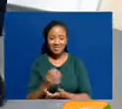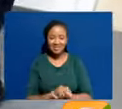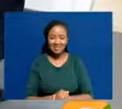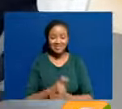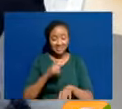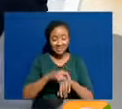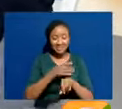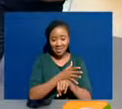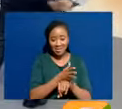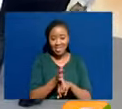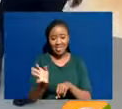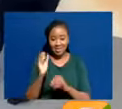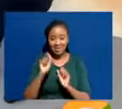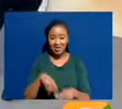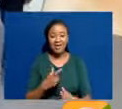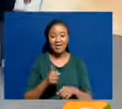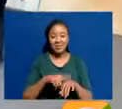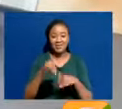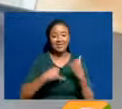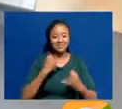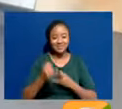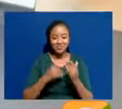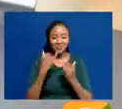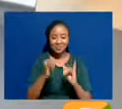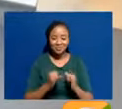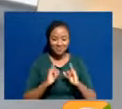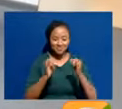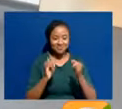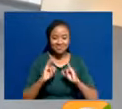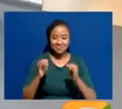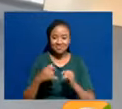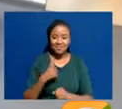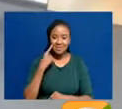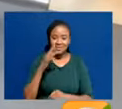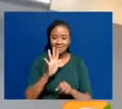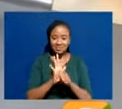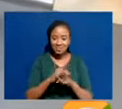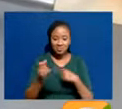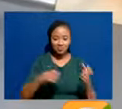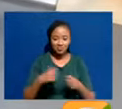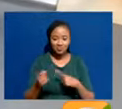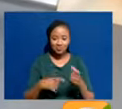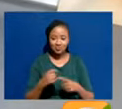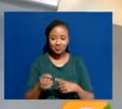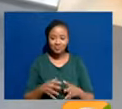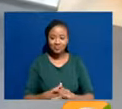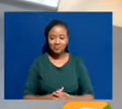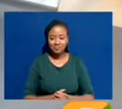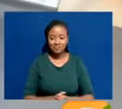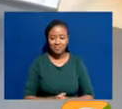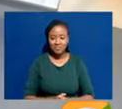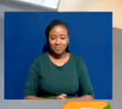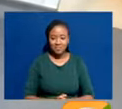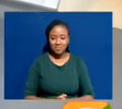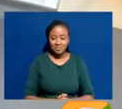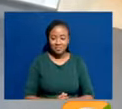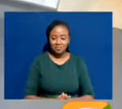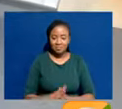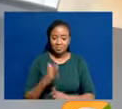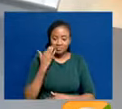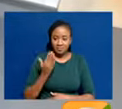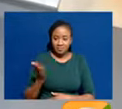Time flies when you're having fun, Gov. Oh my goodness. Lots of feedback coming in so thick and so fast. Yeah. Let's get to it.